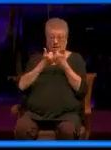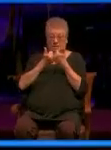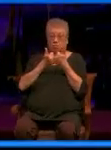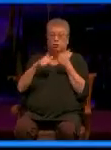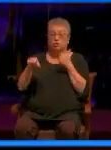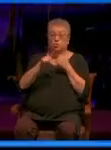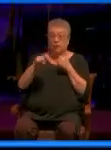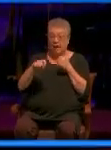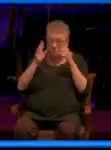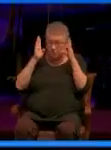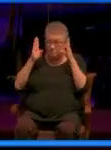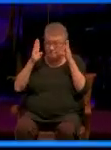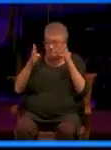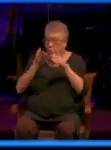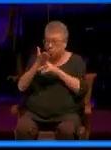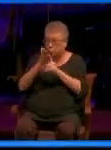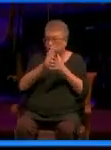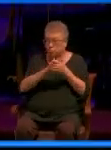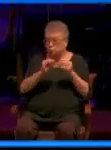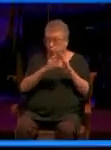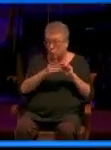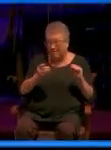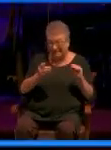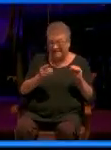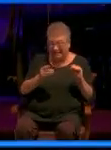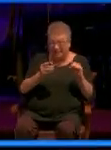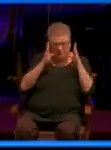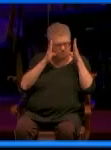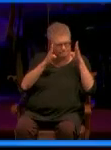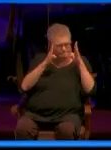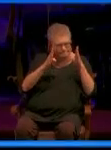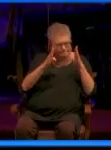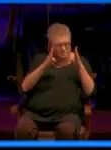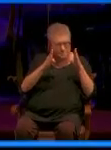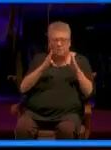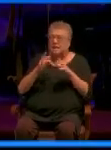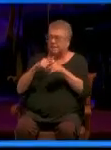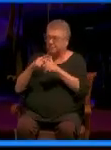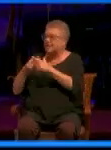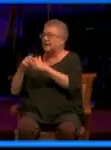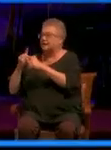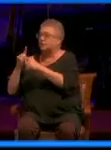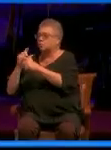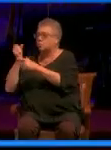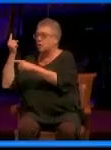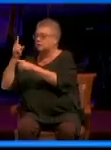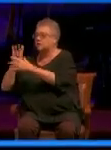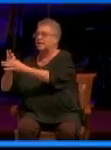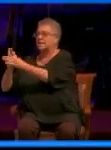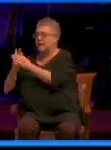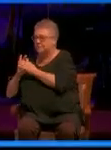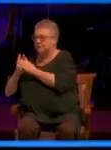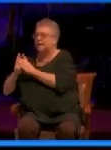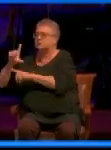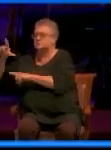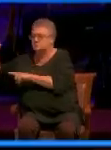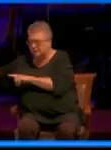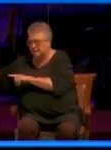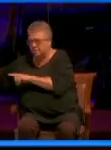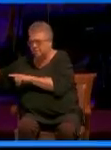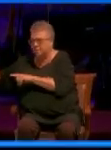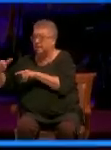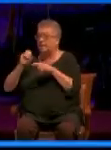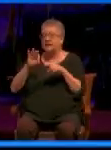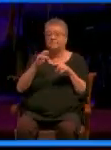got to stay with me through the story in order to get the part that matters to you tomorrow. So if you check out